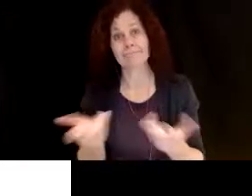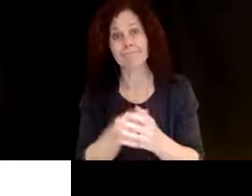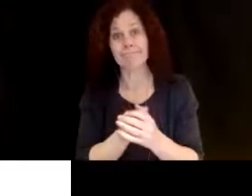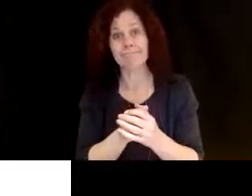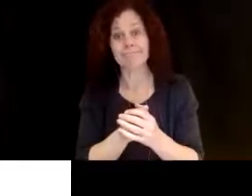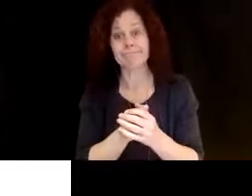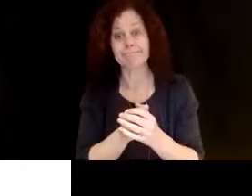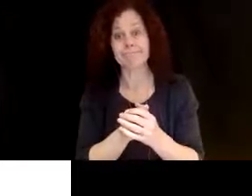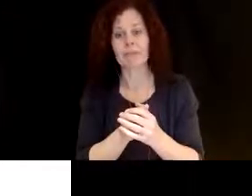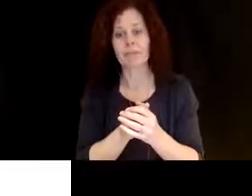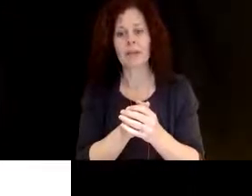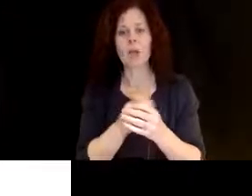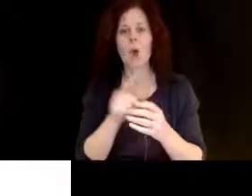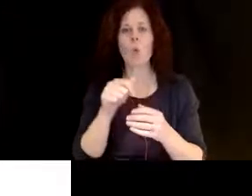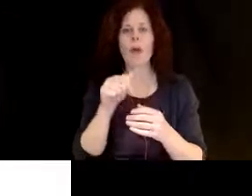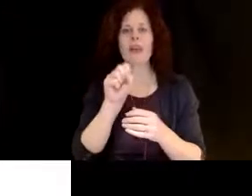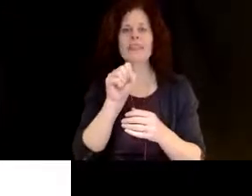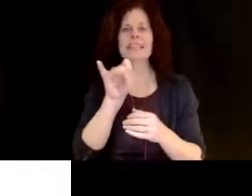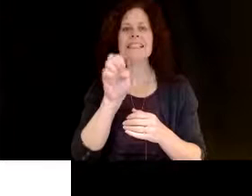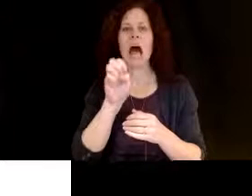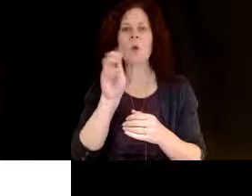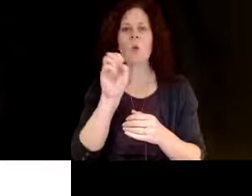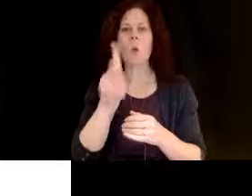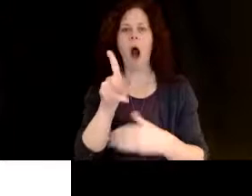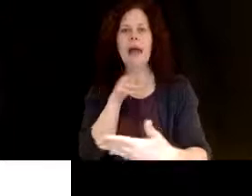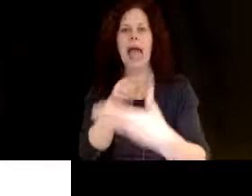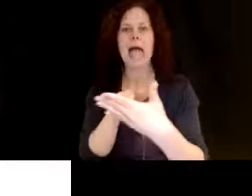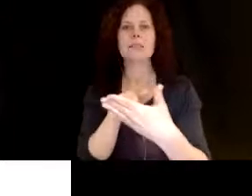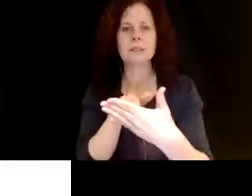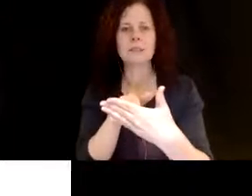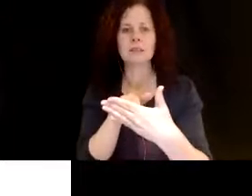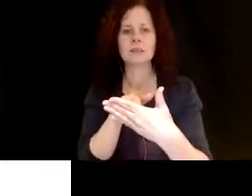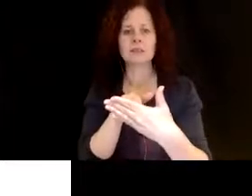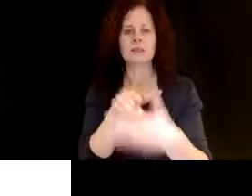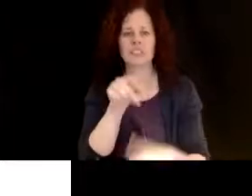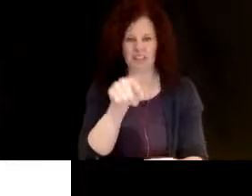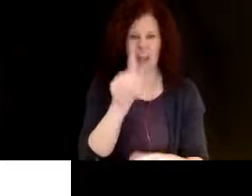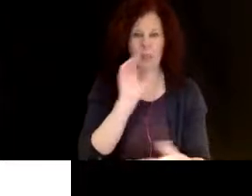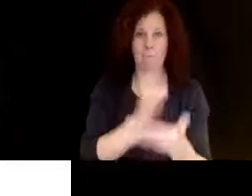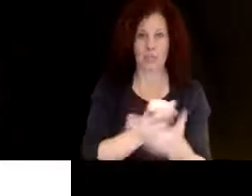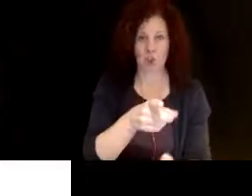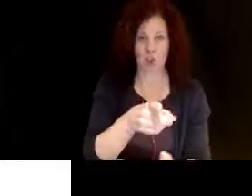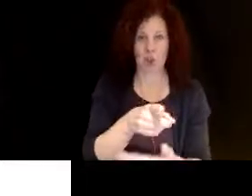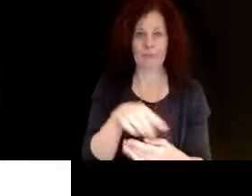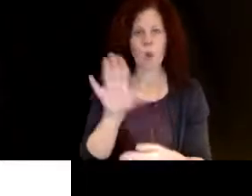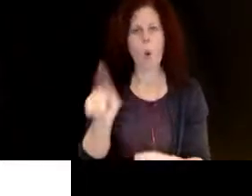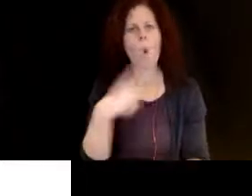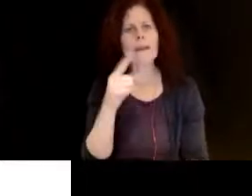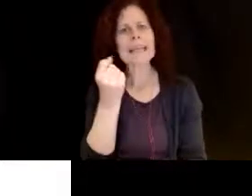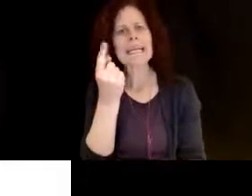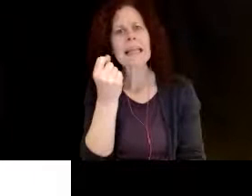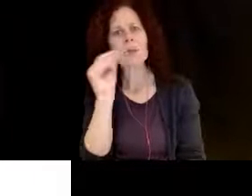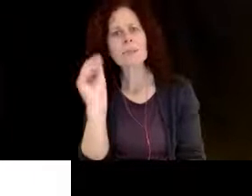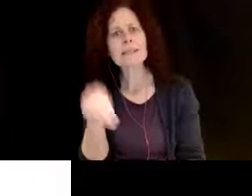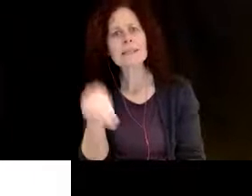ends, the cover of which is shown on the screen here. And that report found that only 11% of municipalities in the Chicago region